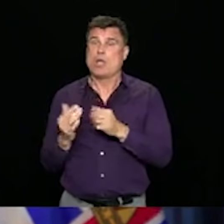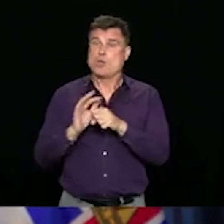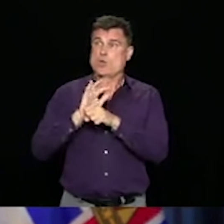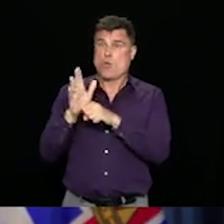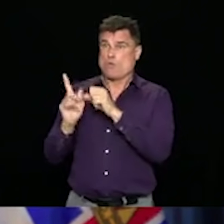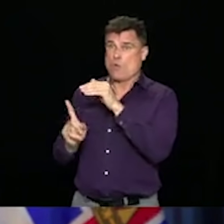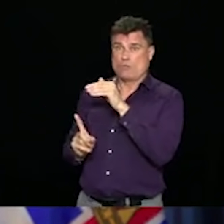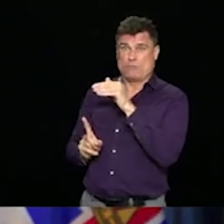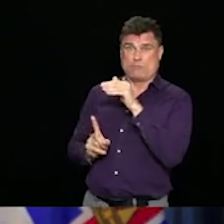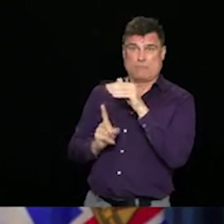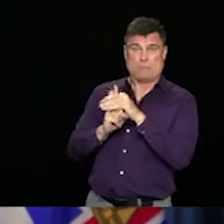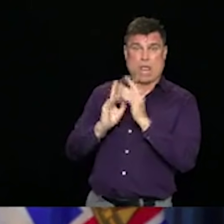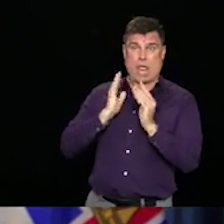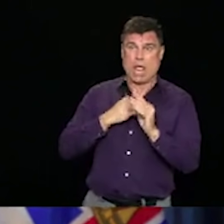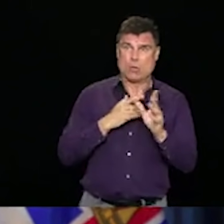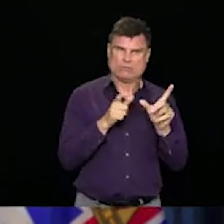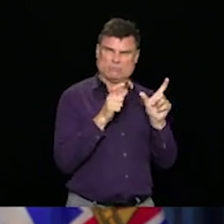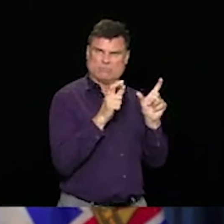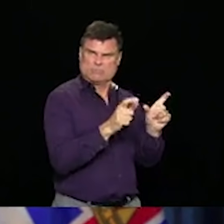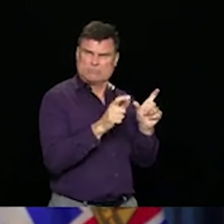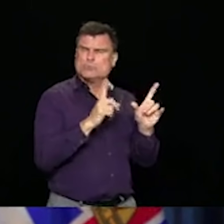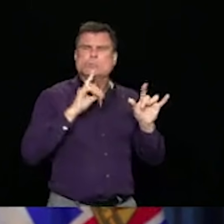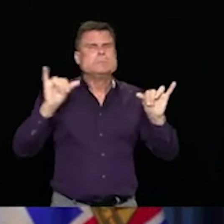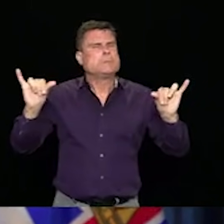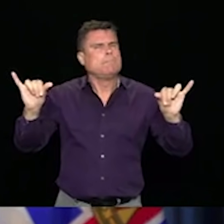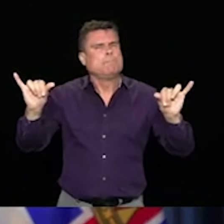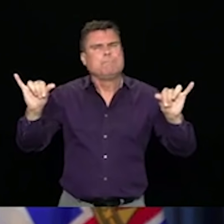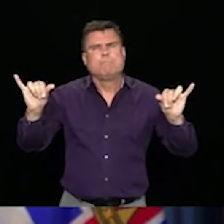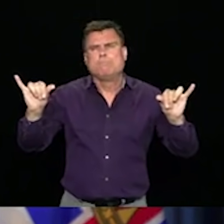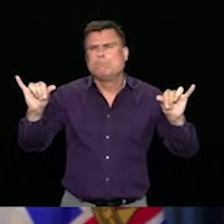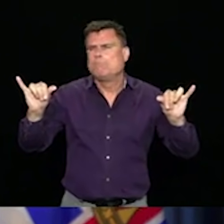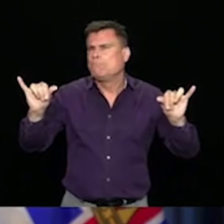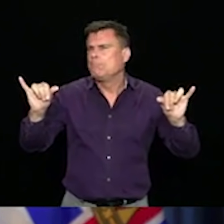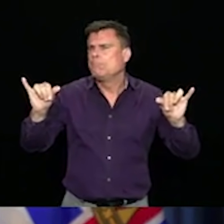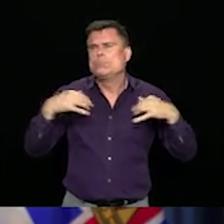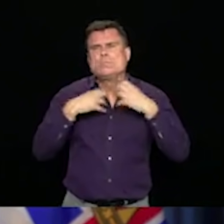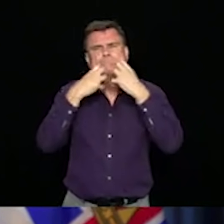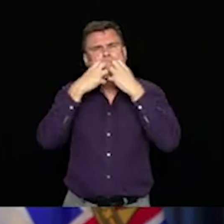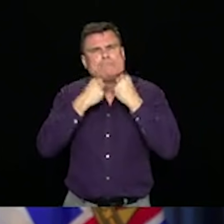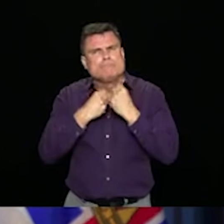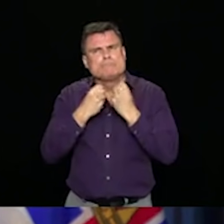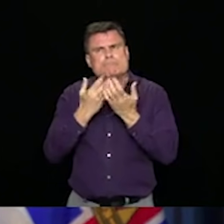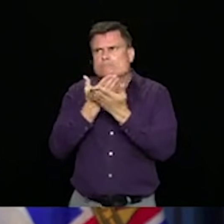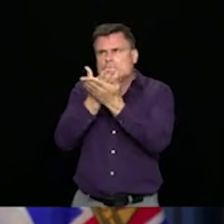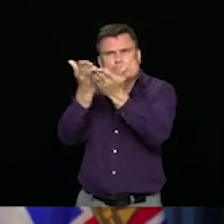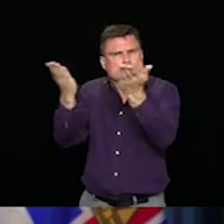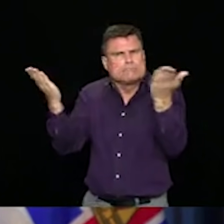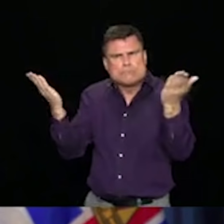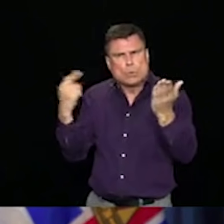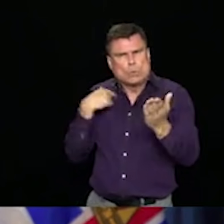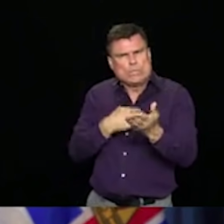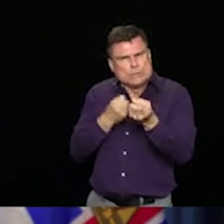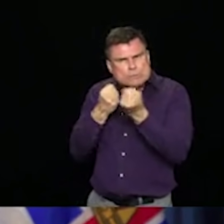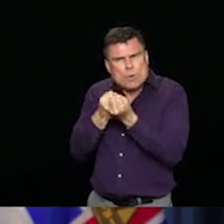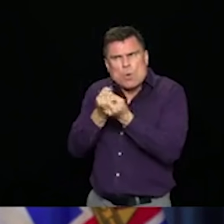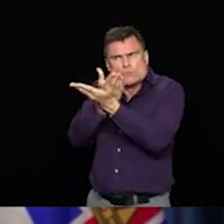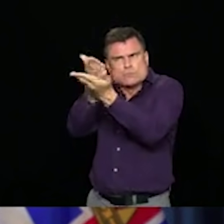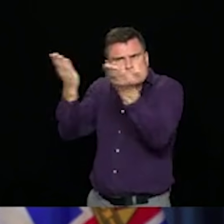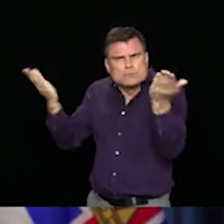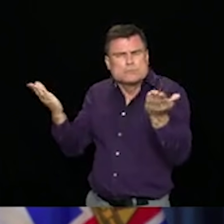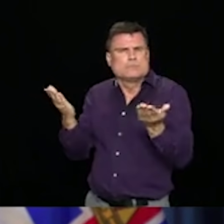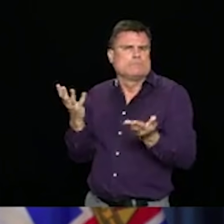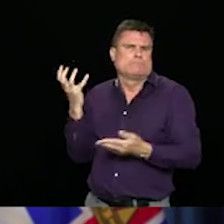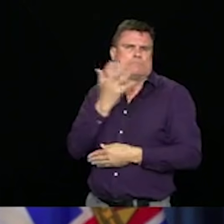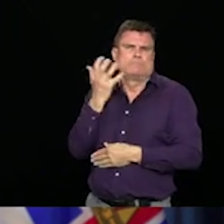COVID-19 is a fundamental commitment. It's also clear that everyone involved needs to do what they need to do